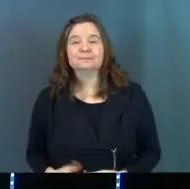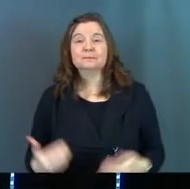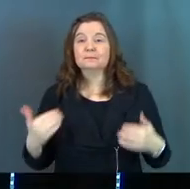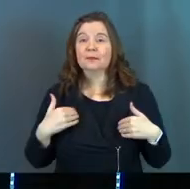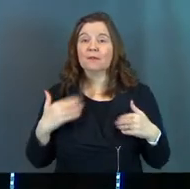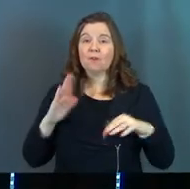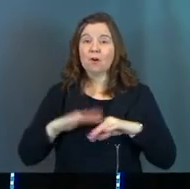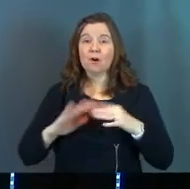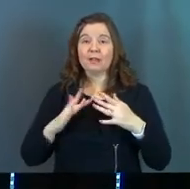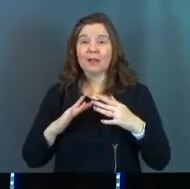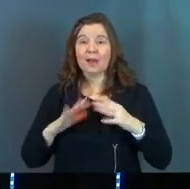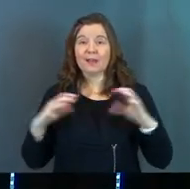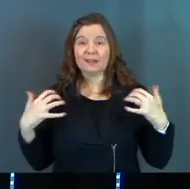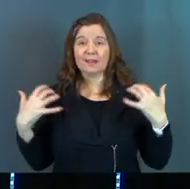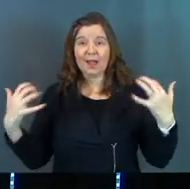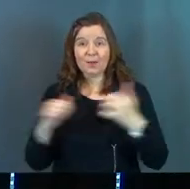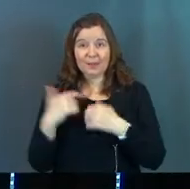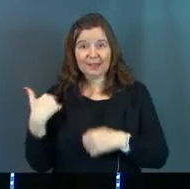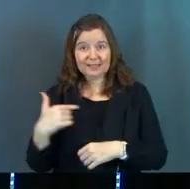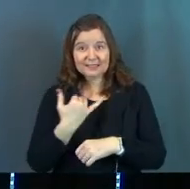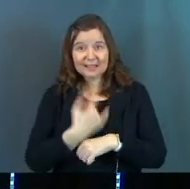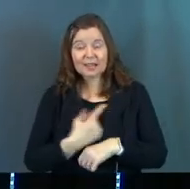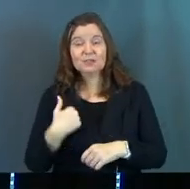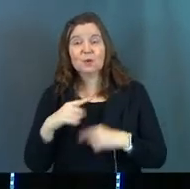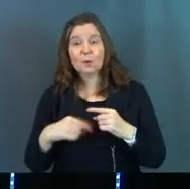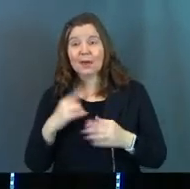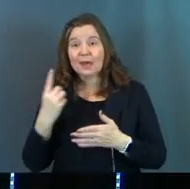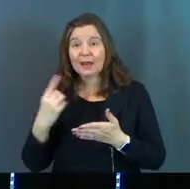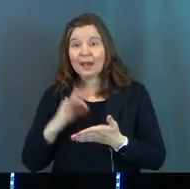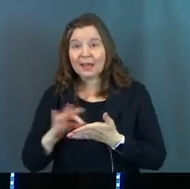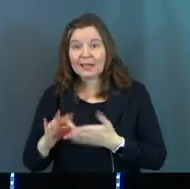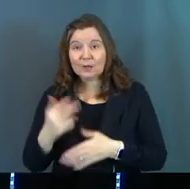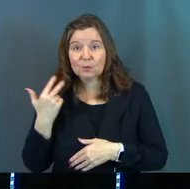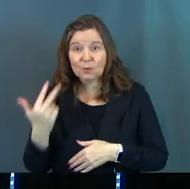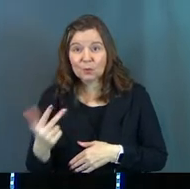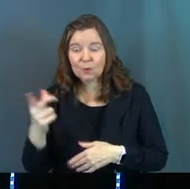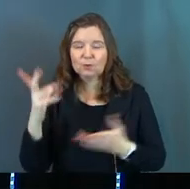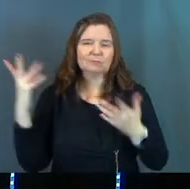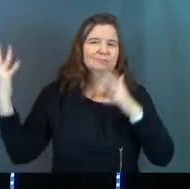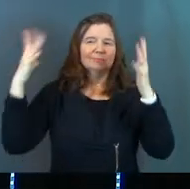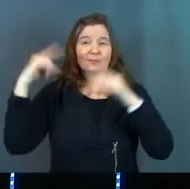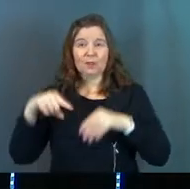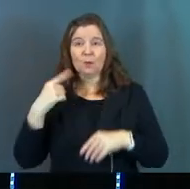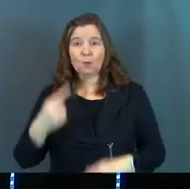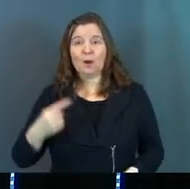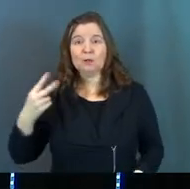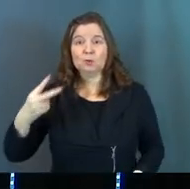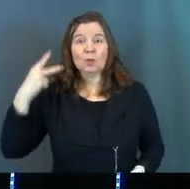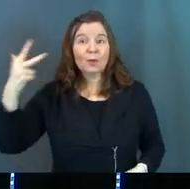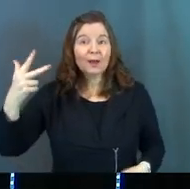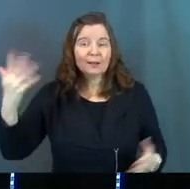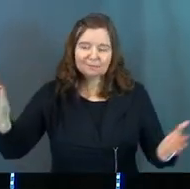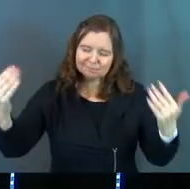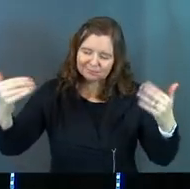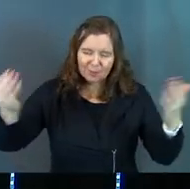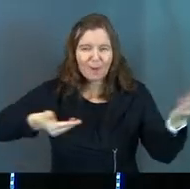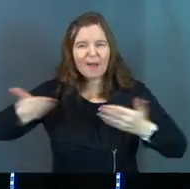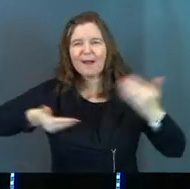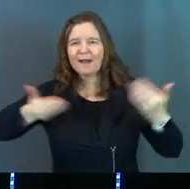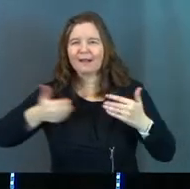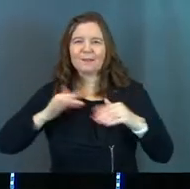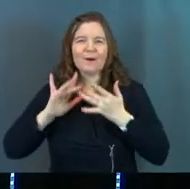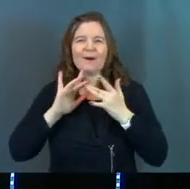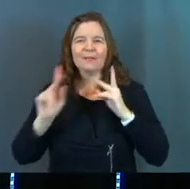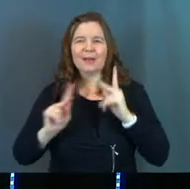We've got our online congregation with us today. So when I count to three, would you guys lose your minds for them? One, two, three. Welcome